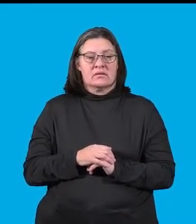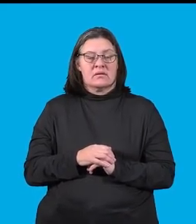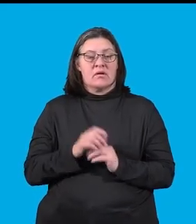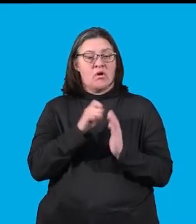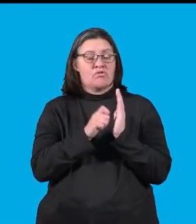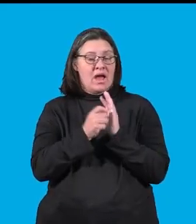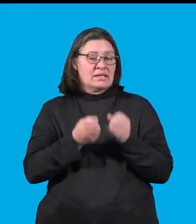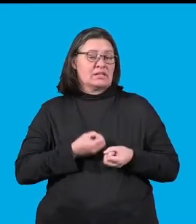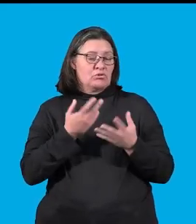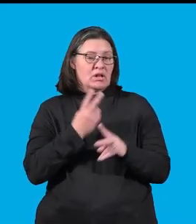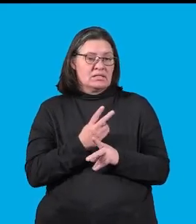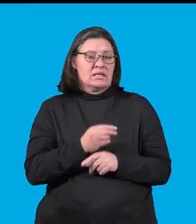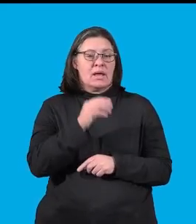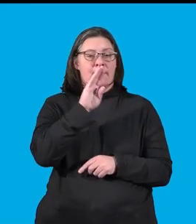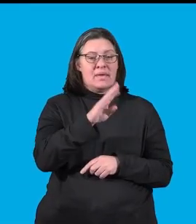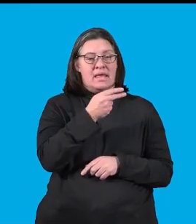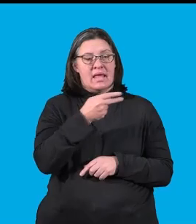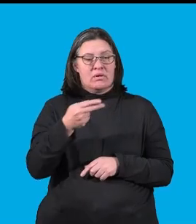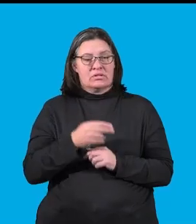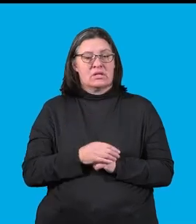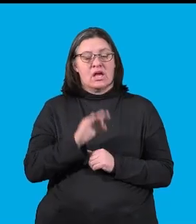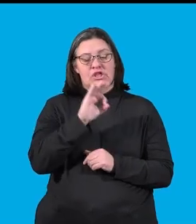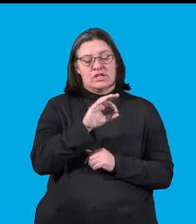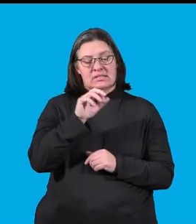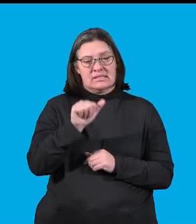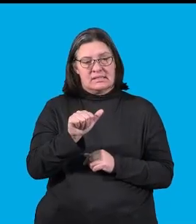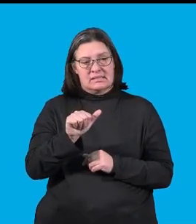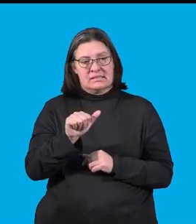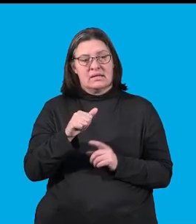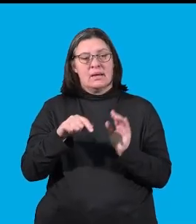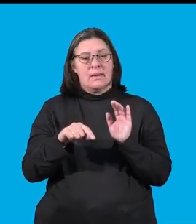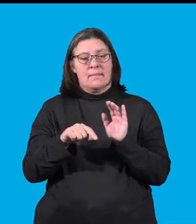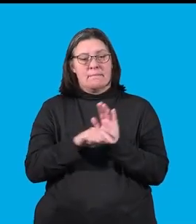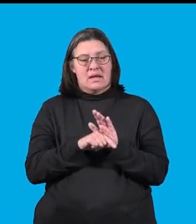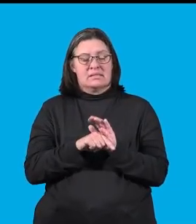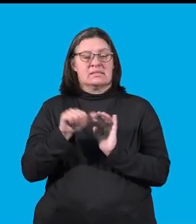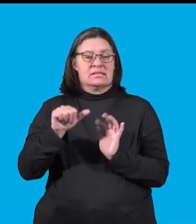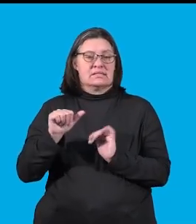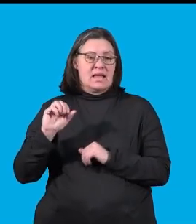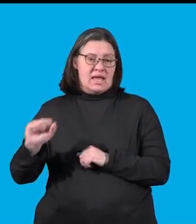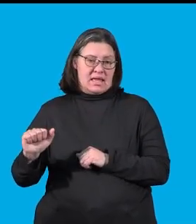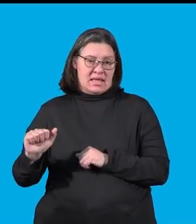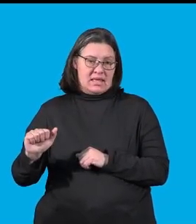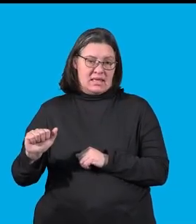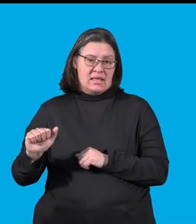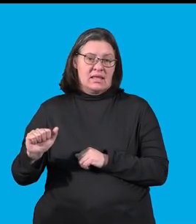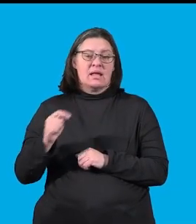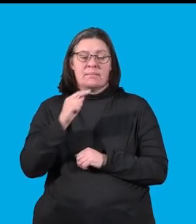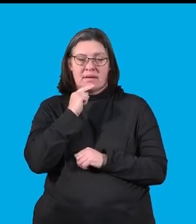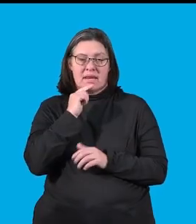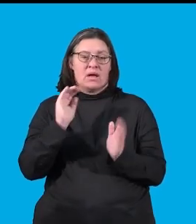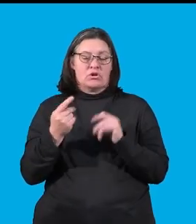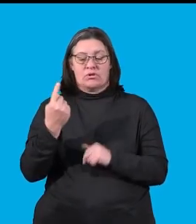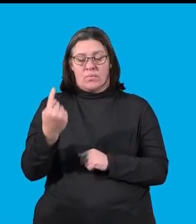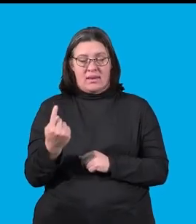Okay, we can rewrite this expression as b is equal to 36 minus 6a, when we call